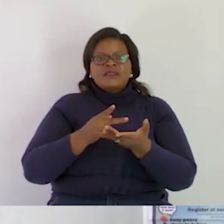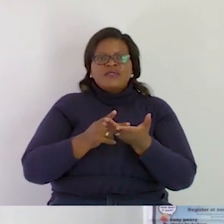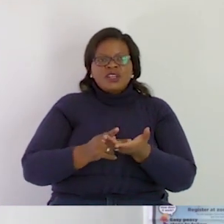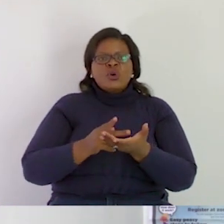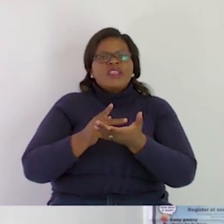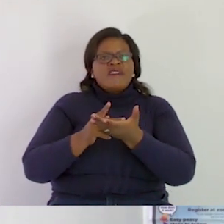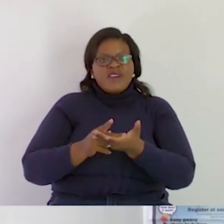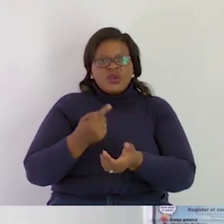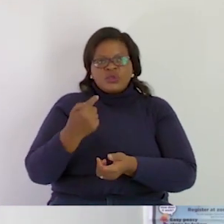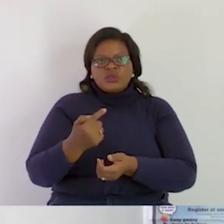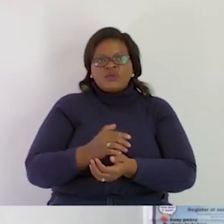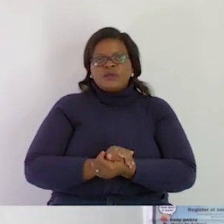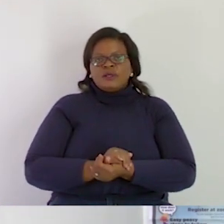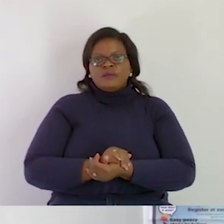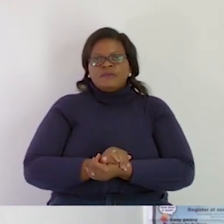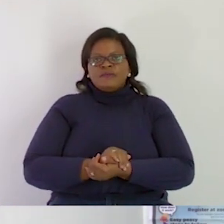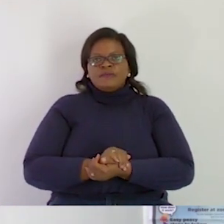first video I have done.